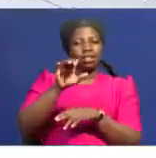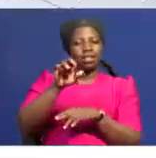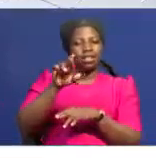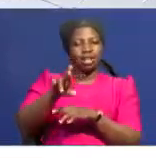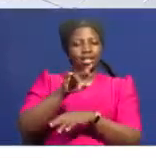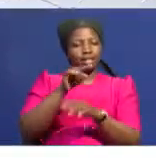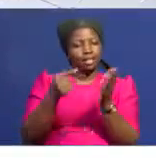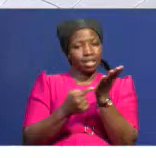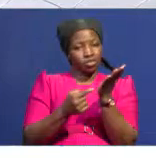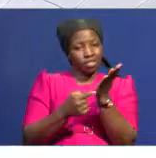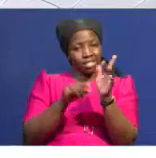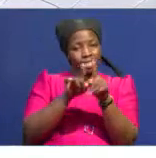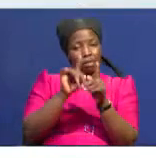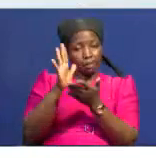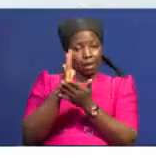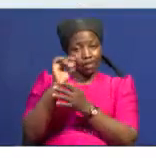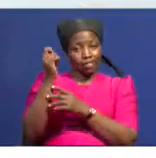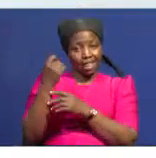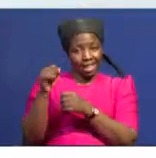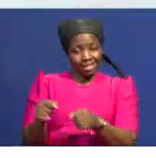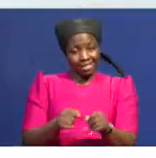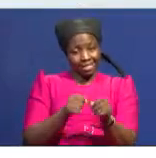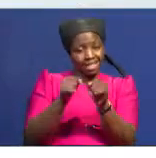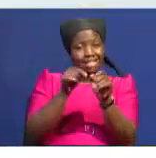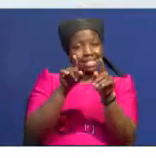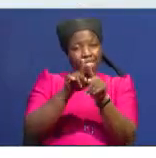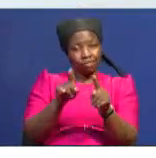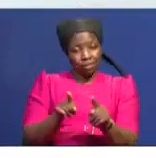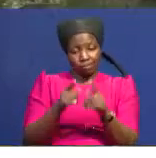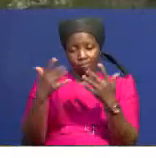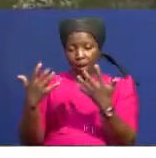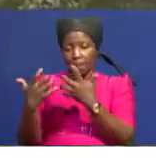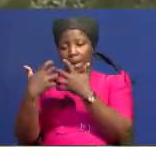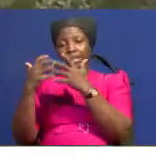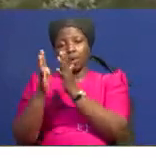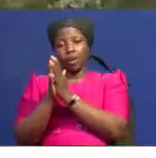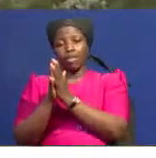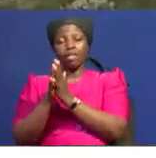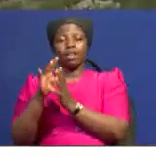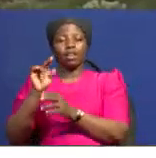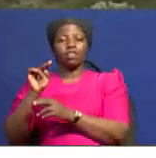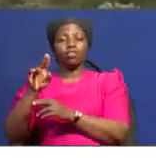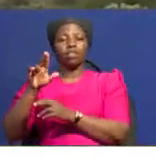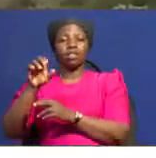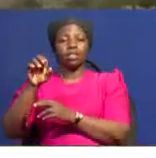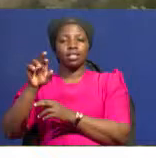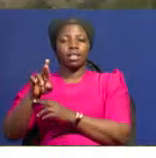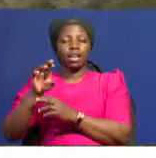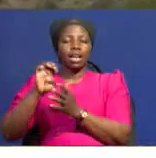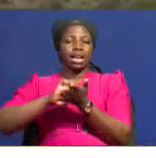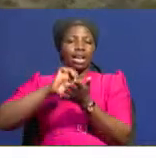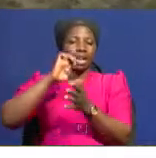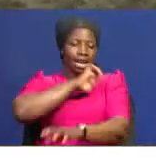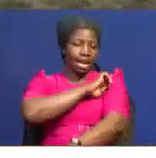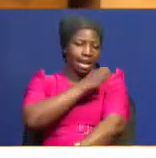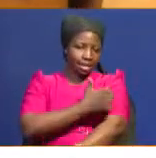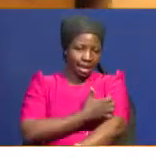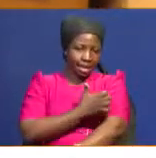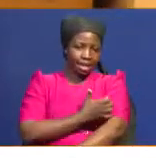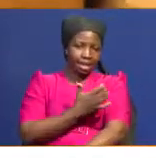strategy and aligns with Nuclear Energy Agency's leadership goals to integrate atomic energy into the clean energy